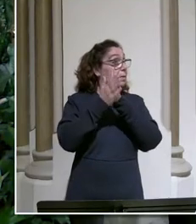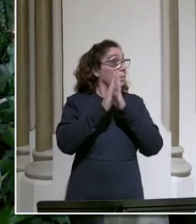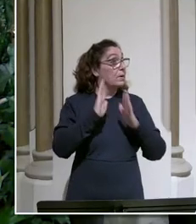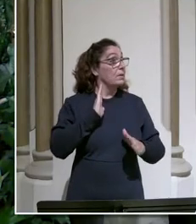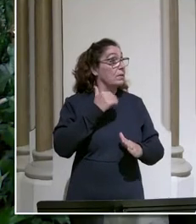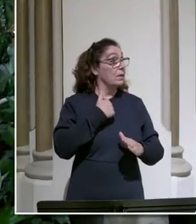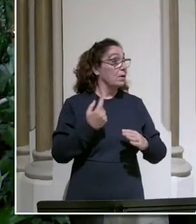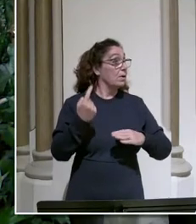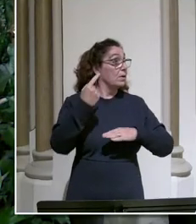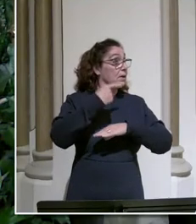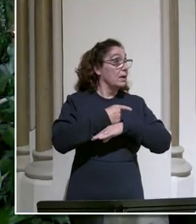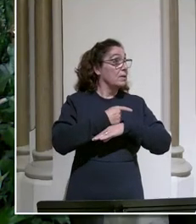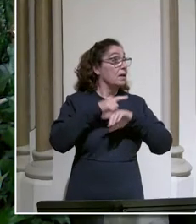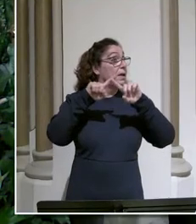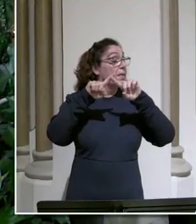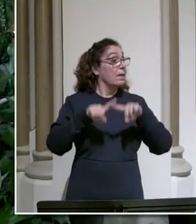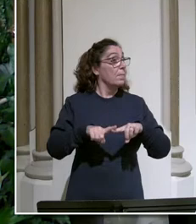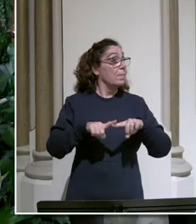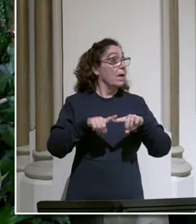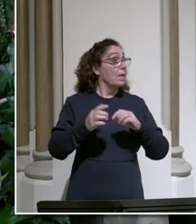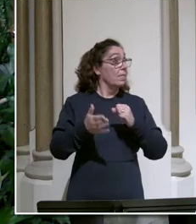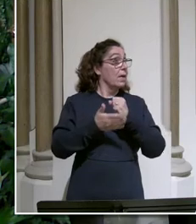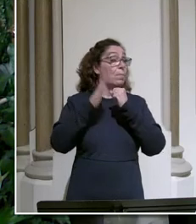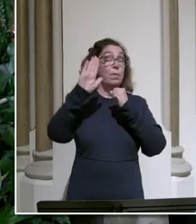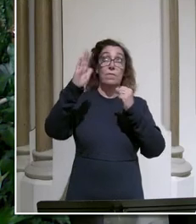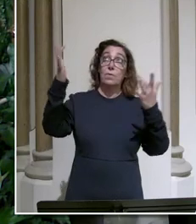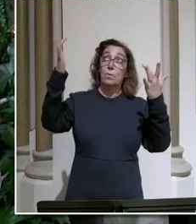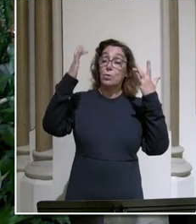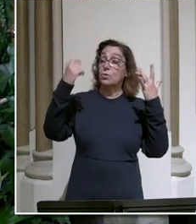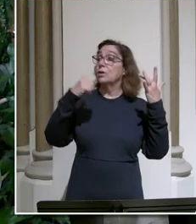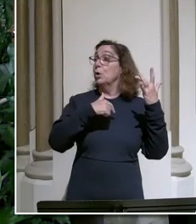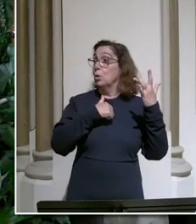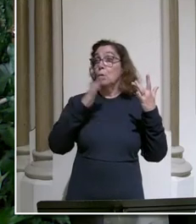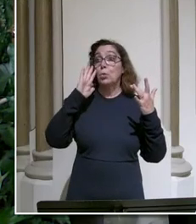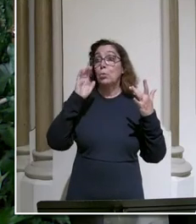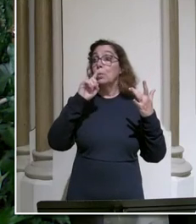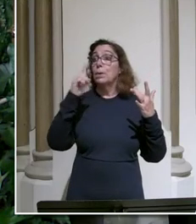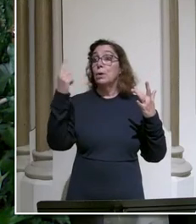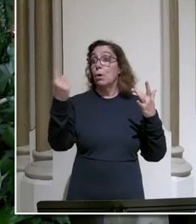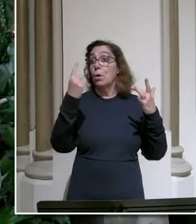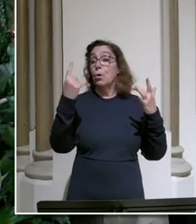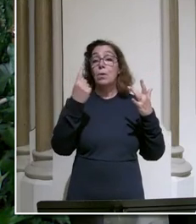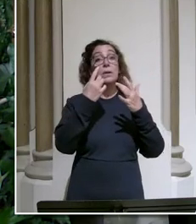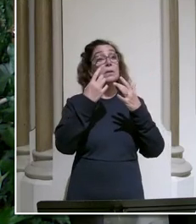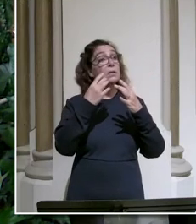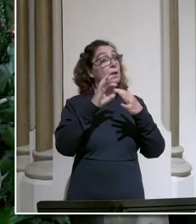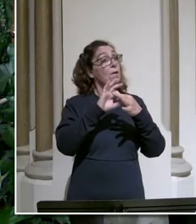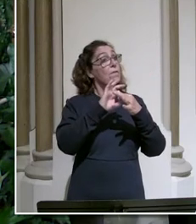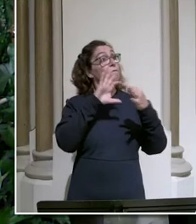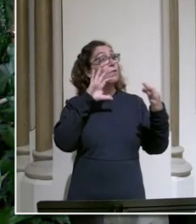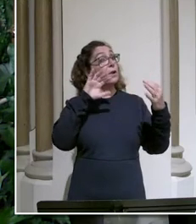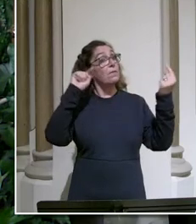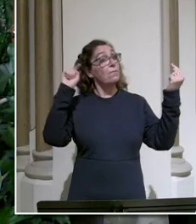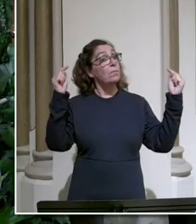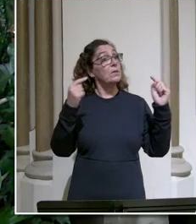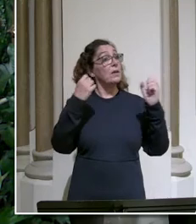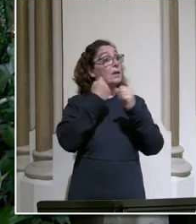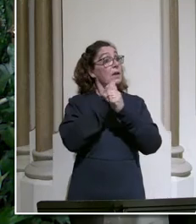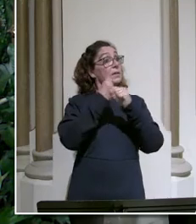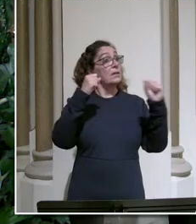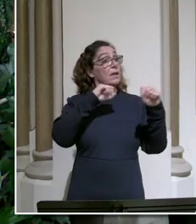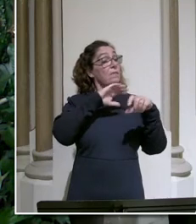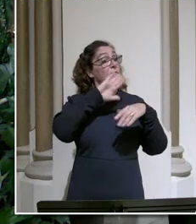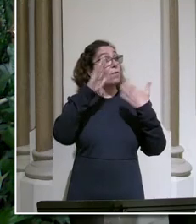days, that by the help of your mercy, we may be always free from sin and safe from